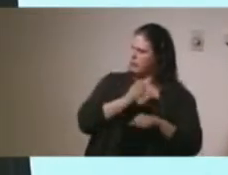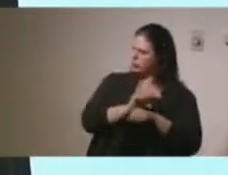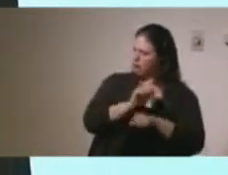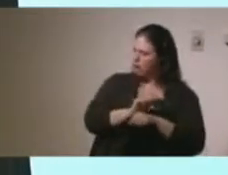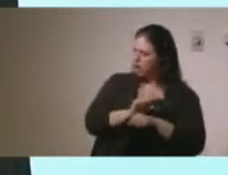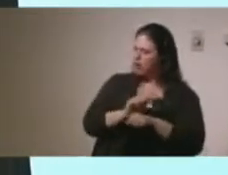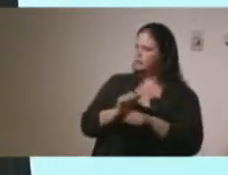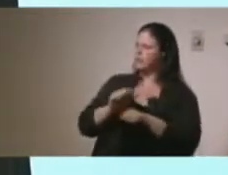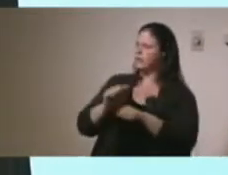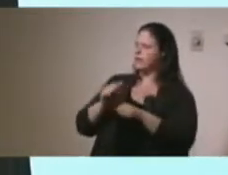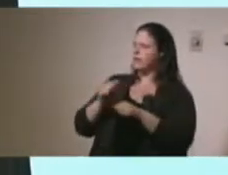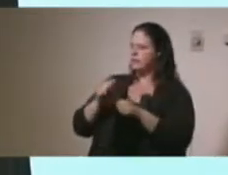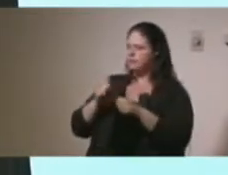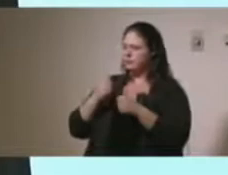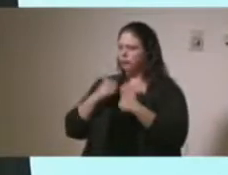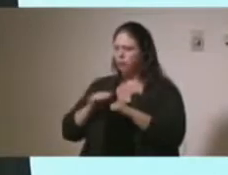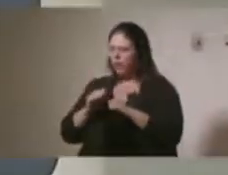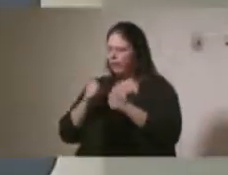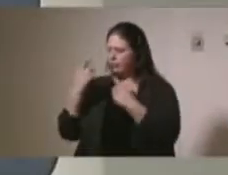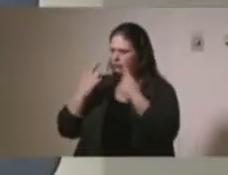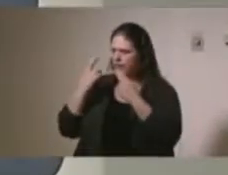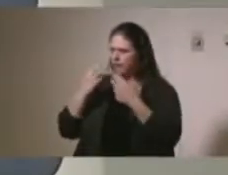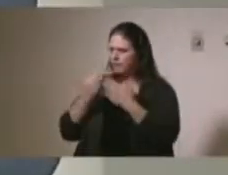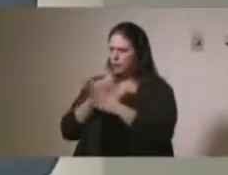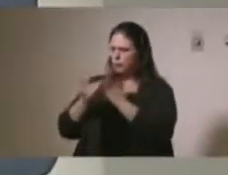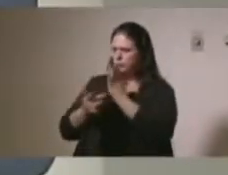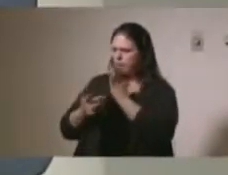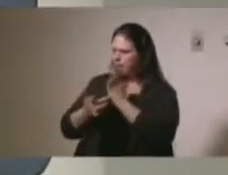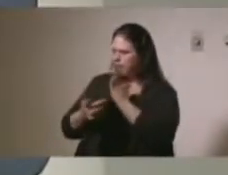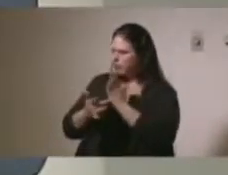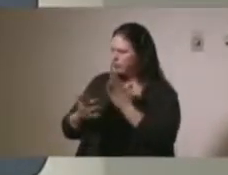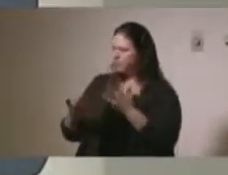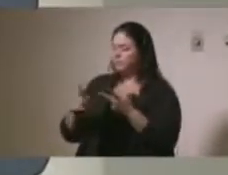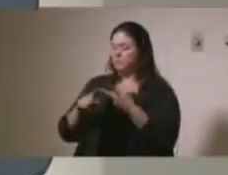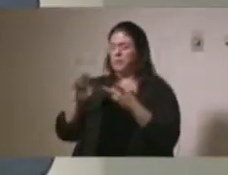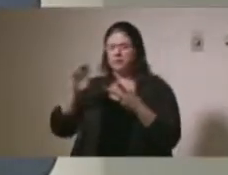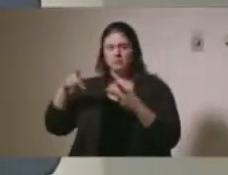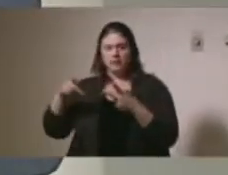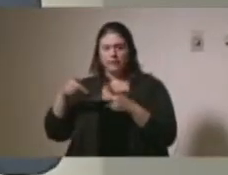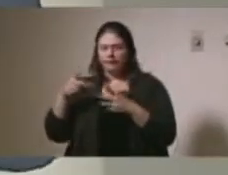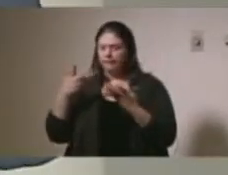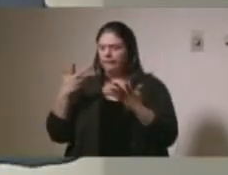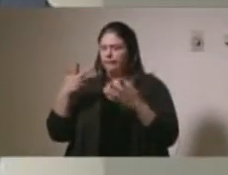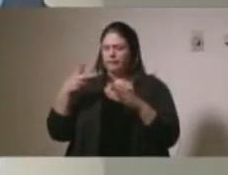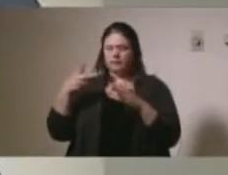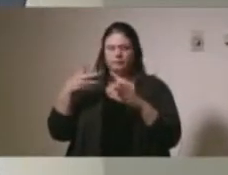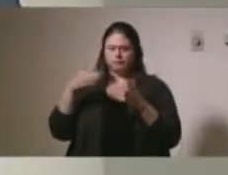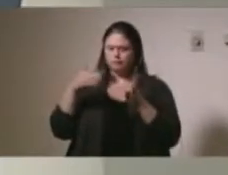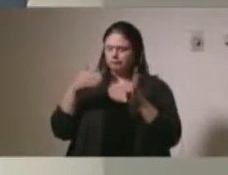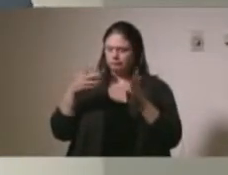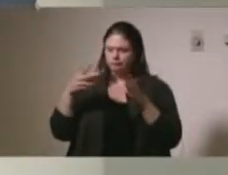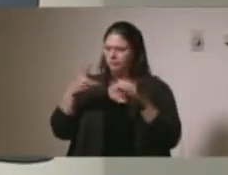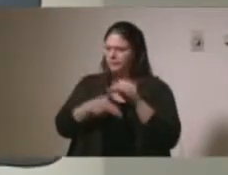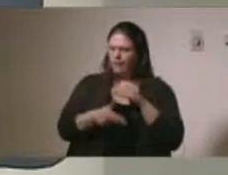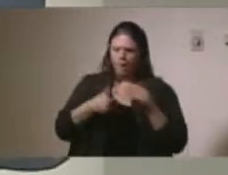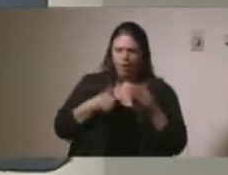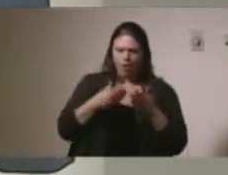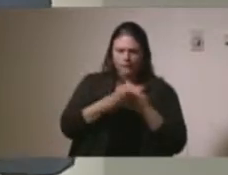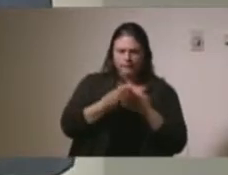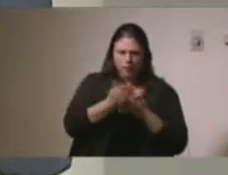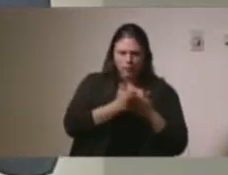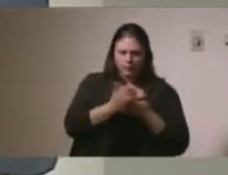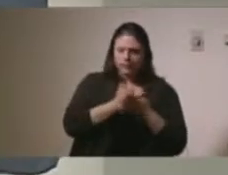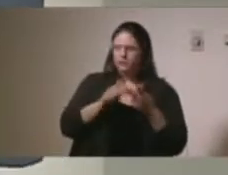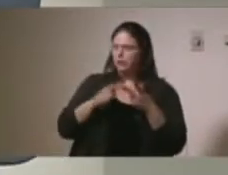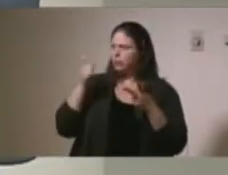this new technology. Canada Post has attacked our salaries, our benefits, our pension fund, and